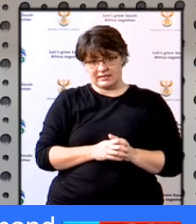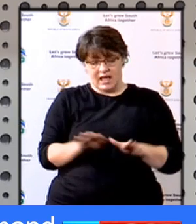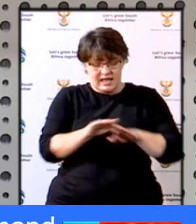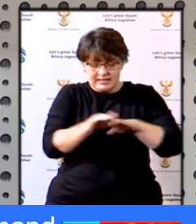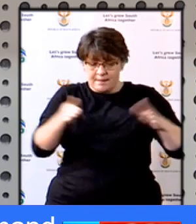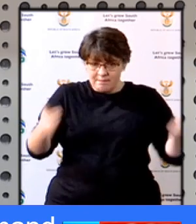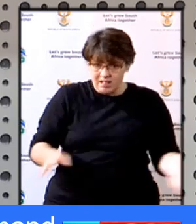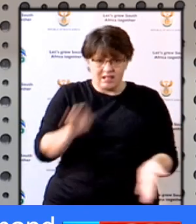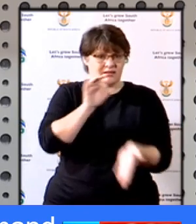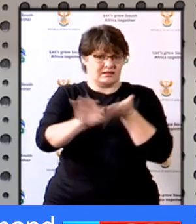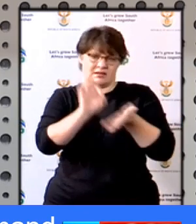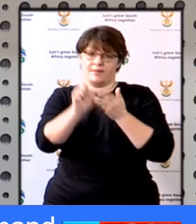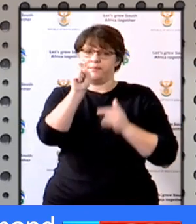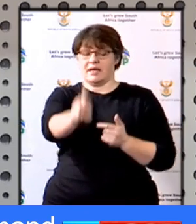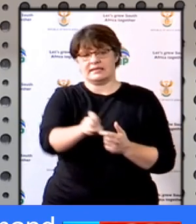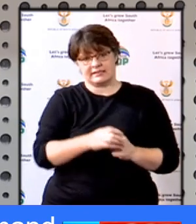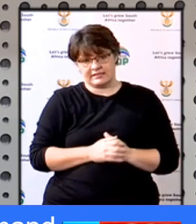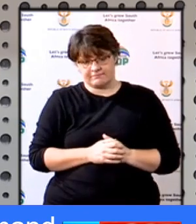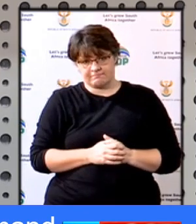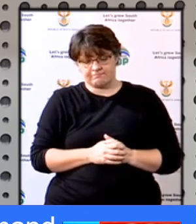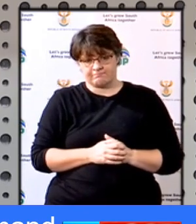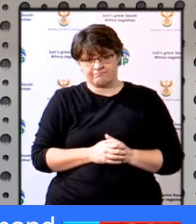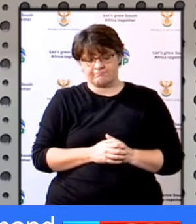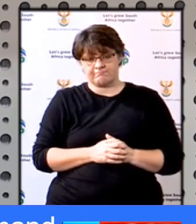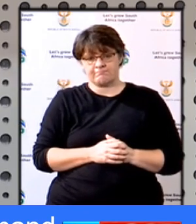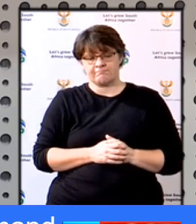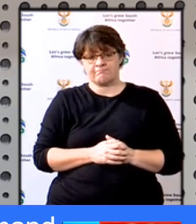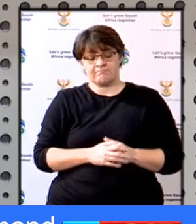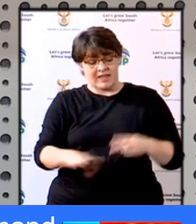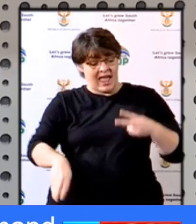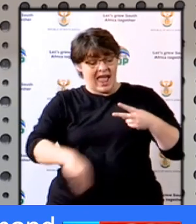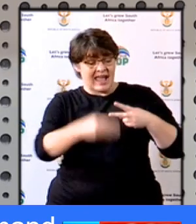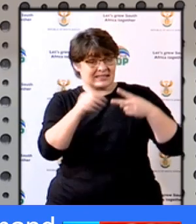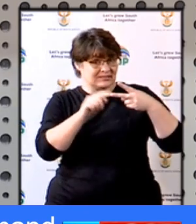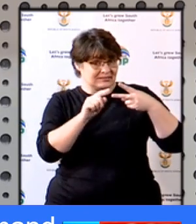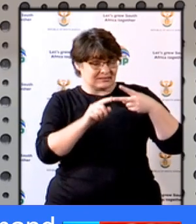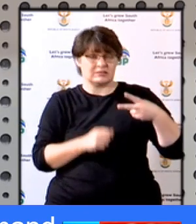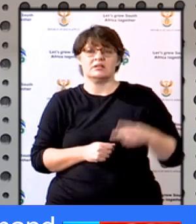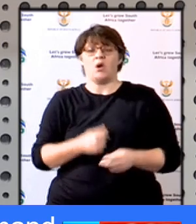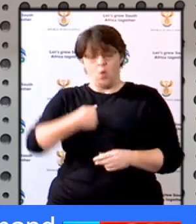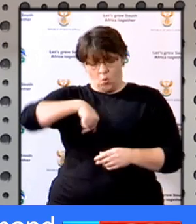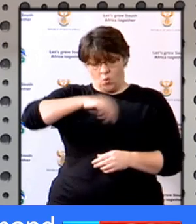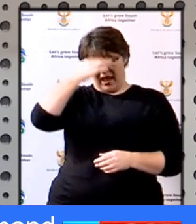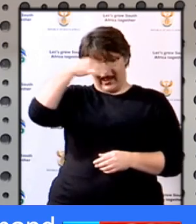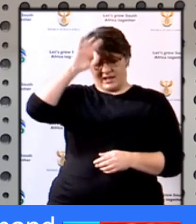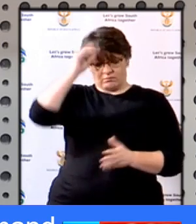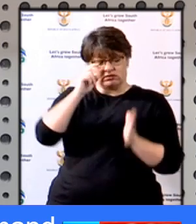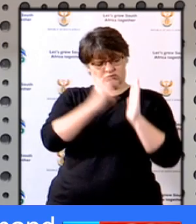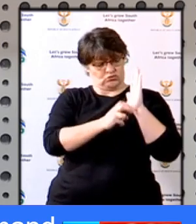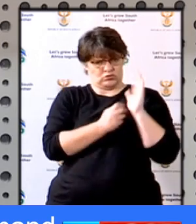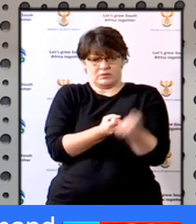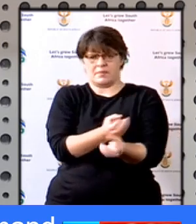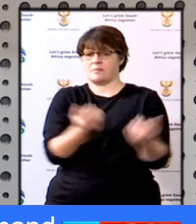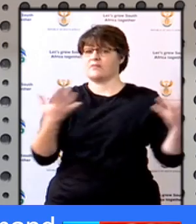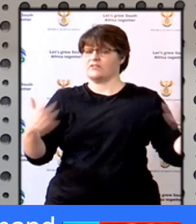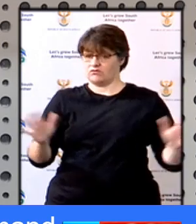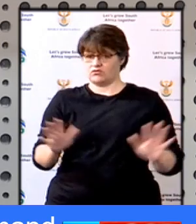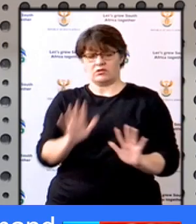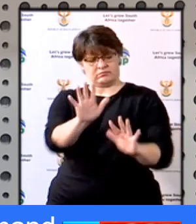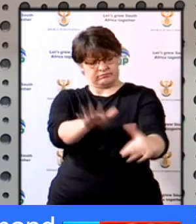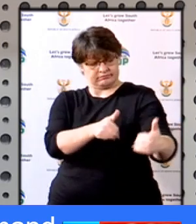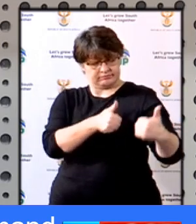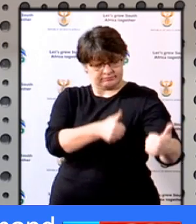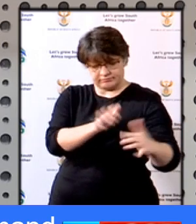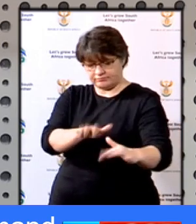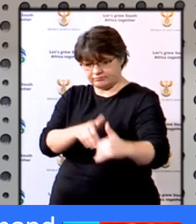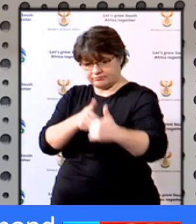be disinfected. In addition to our directions as government, we've also sat down with